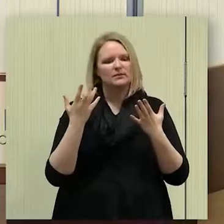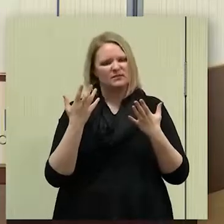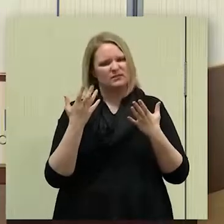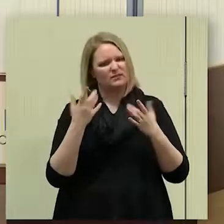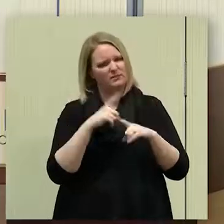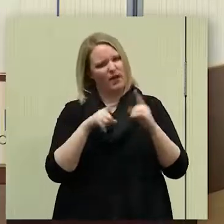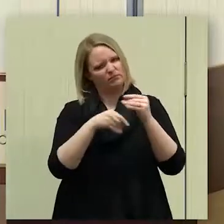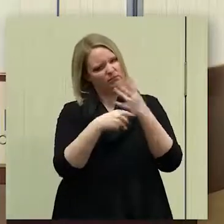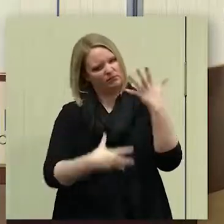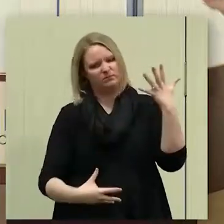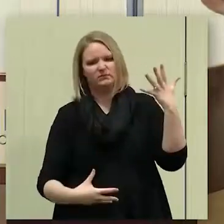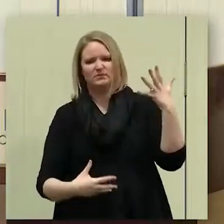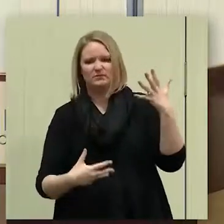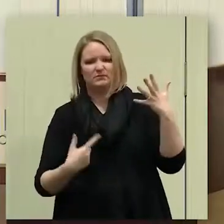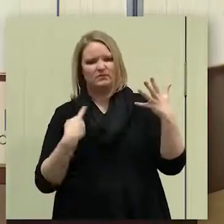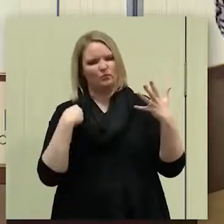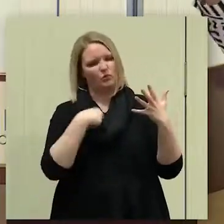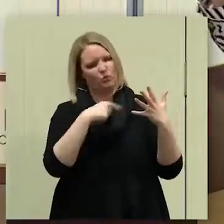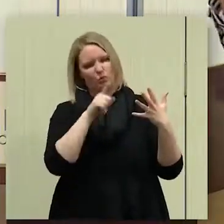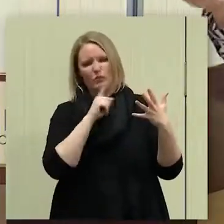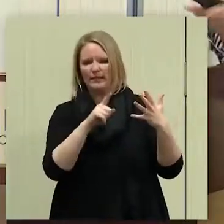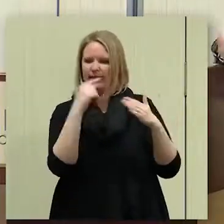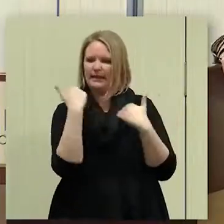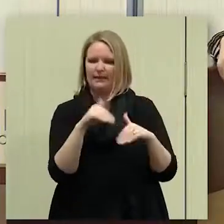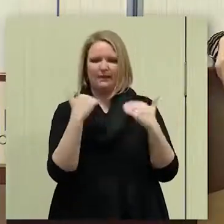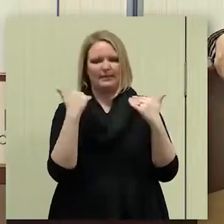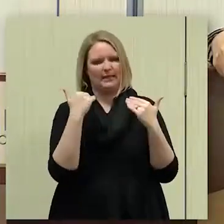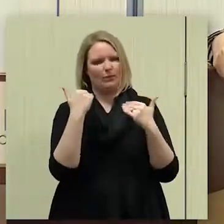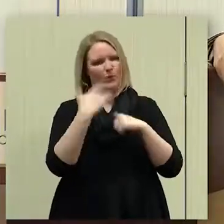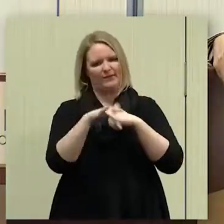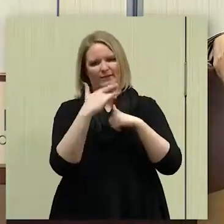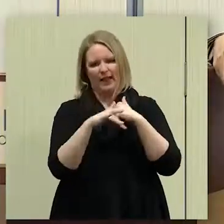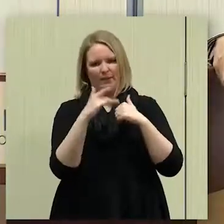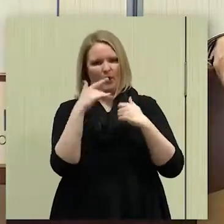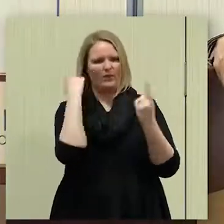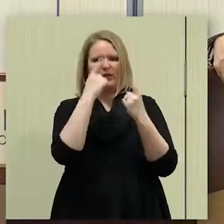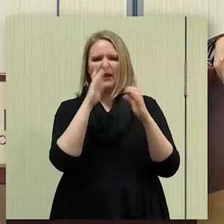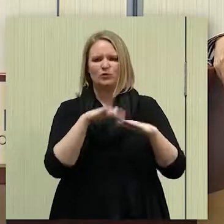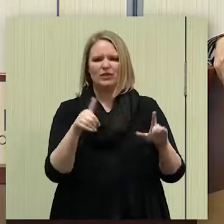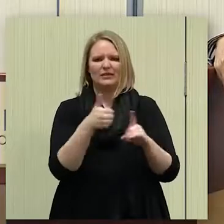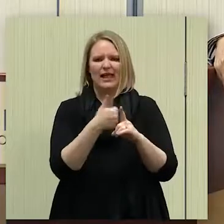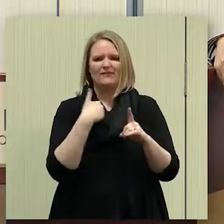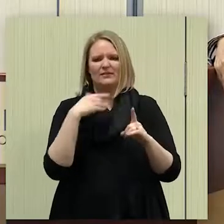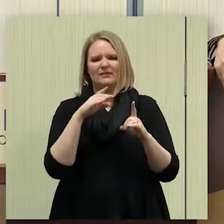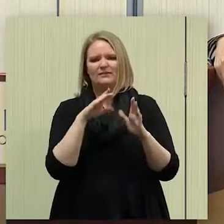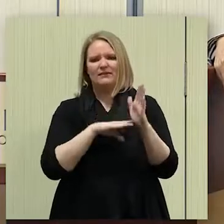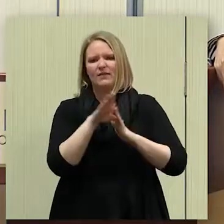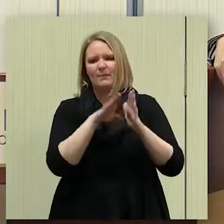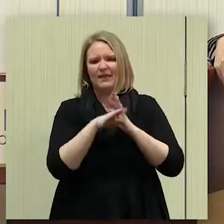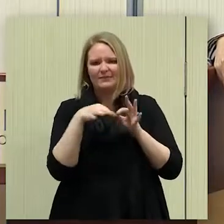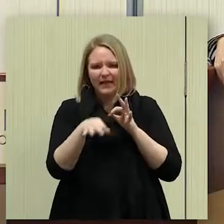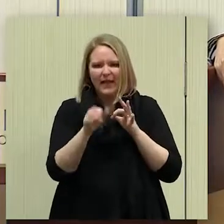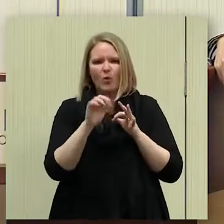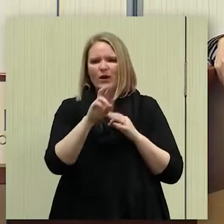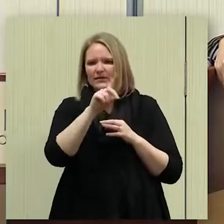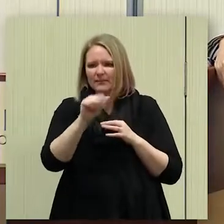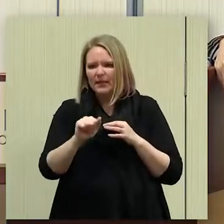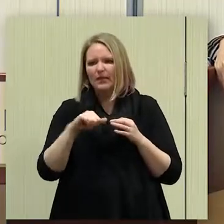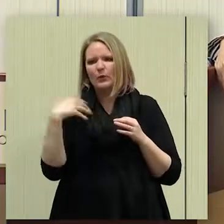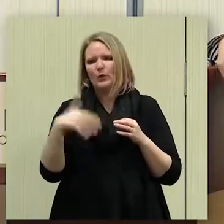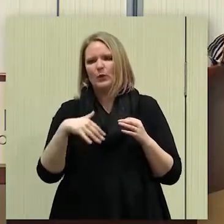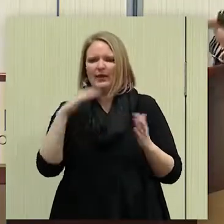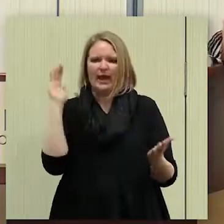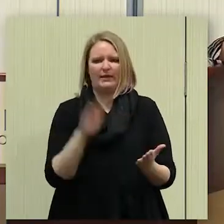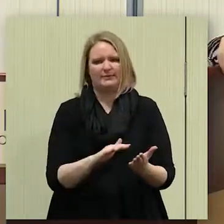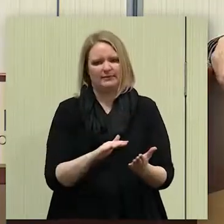really much more limited than what is out there. And then think about our children with developmental delays or disabilities, and it becomes even more